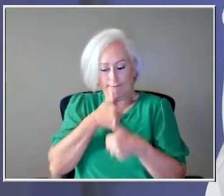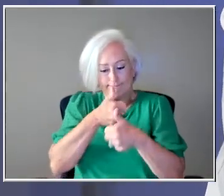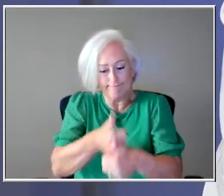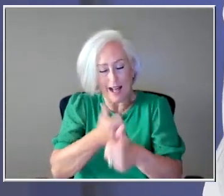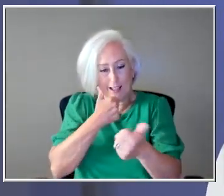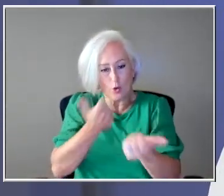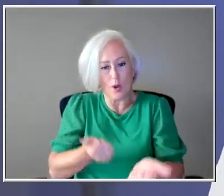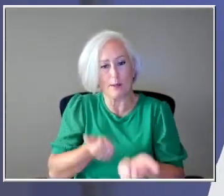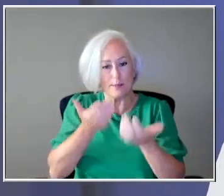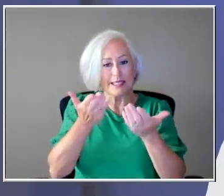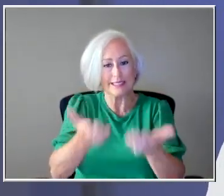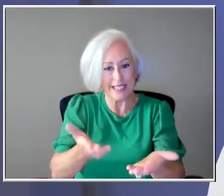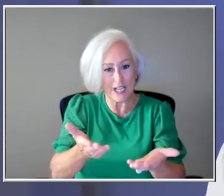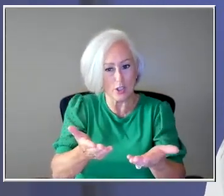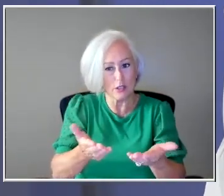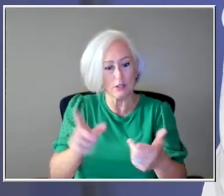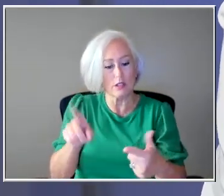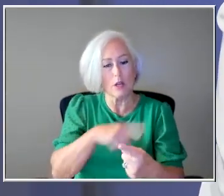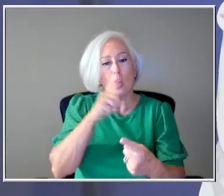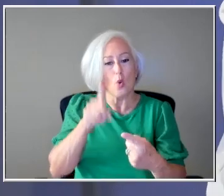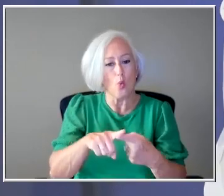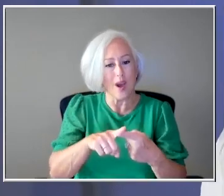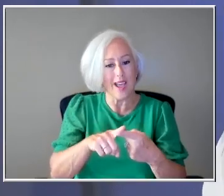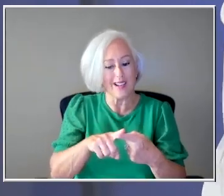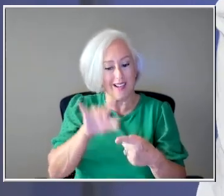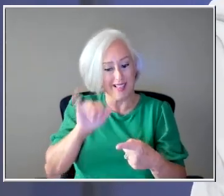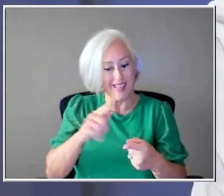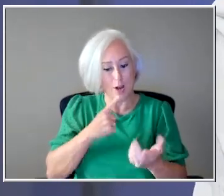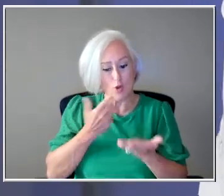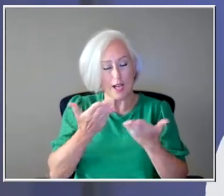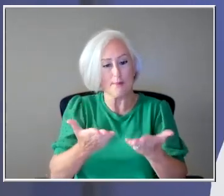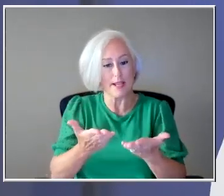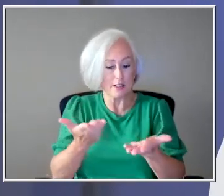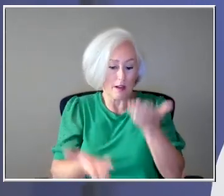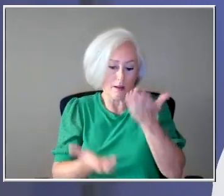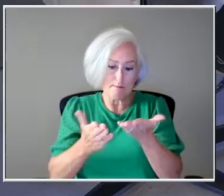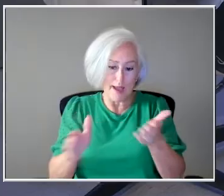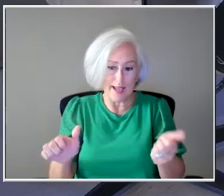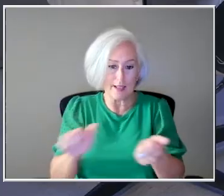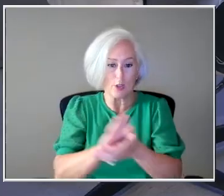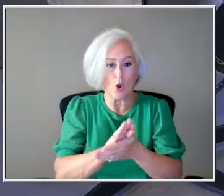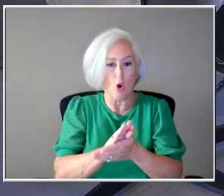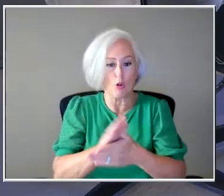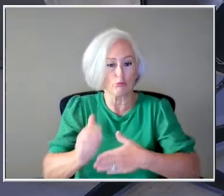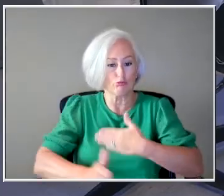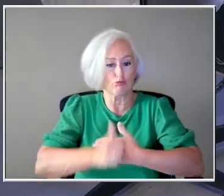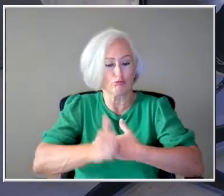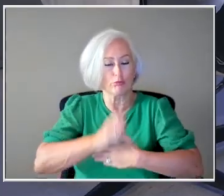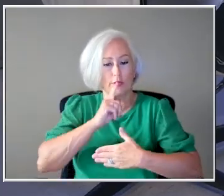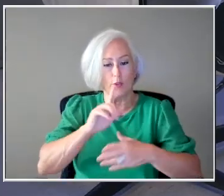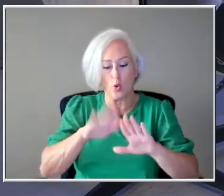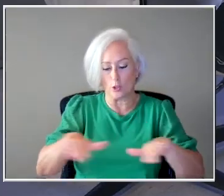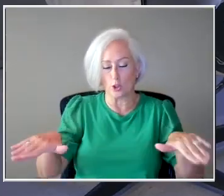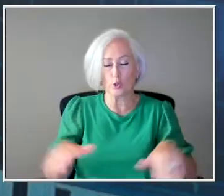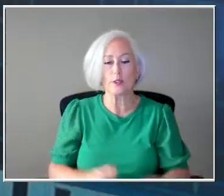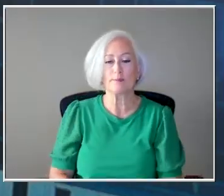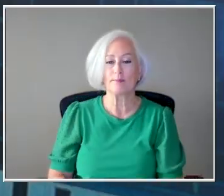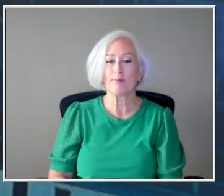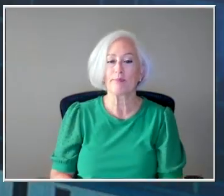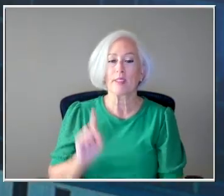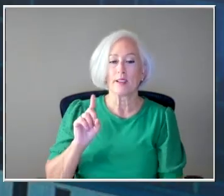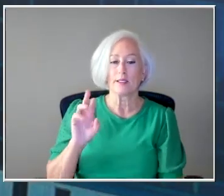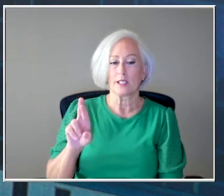practical effects of those recommendations may put their children at risk. Dr. Moriarty? Well, I agree with what